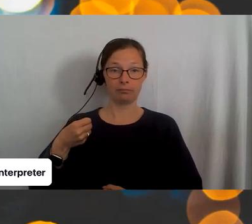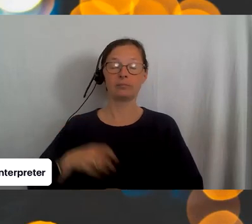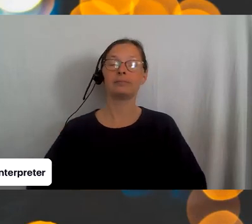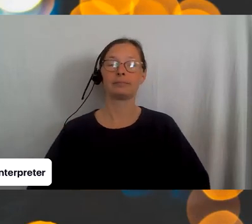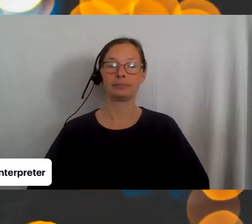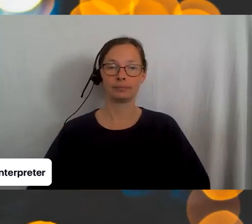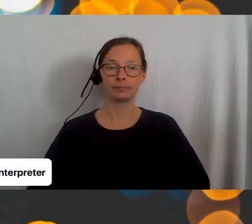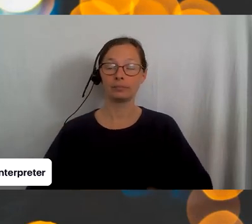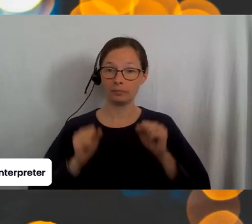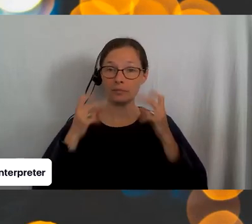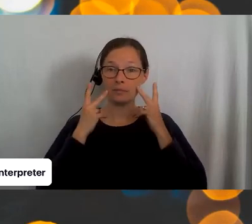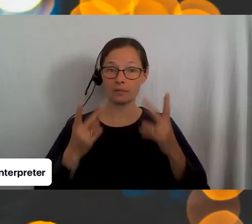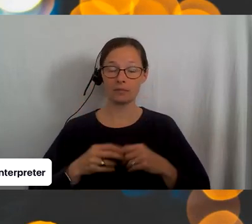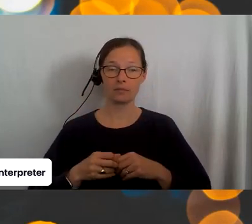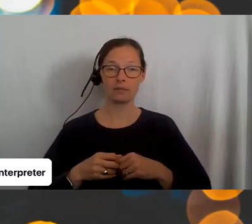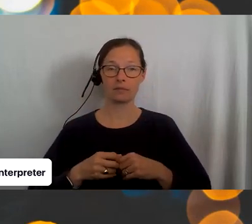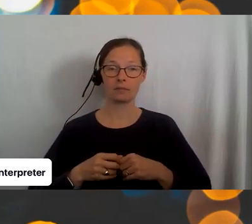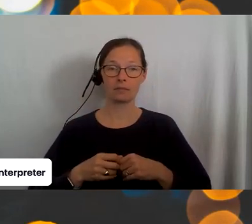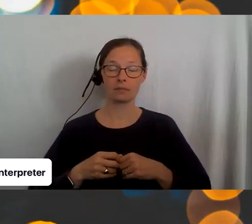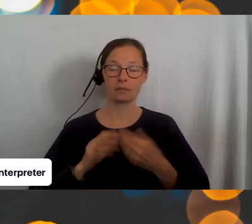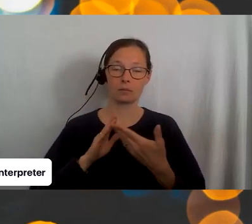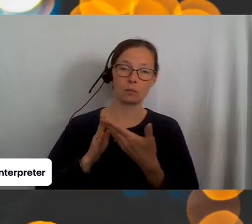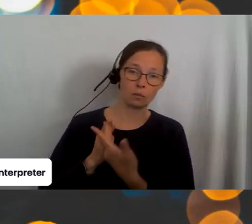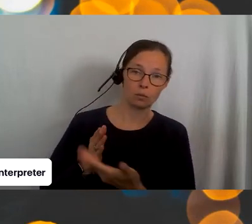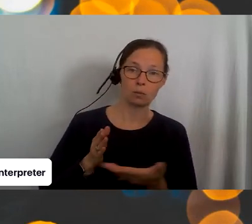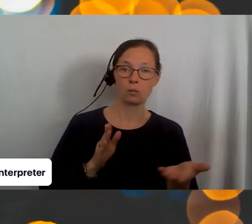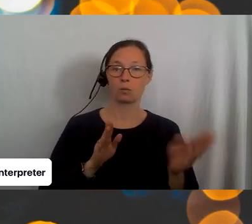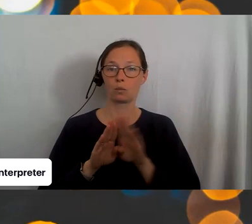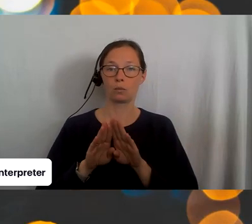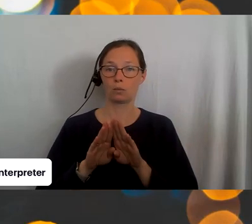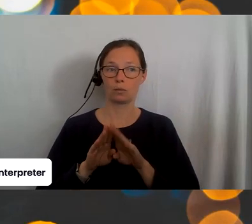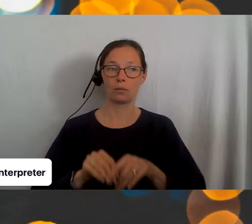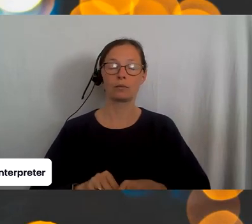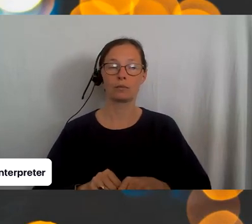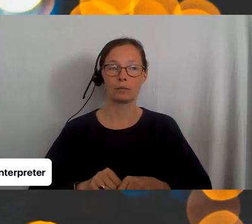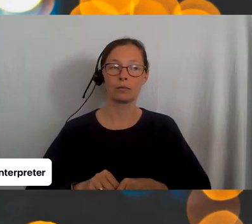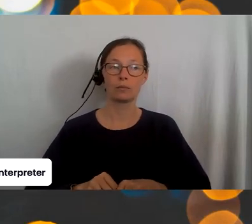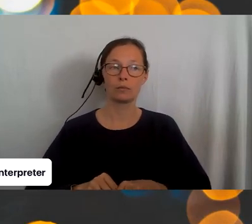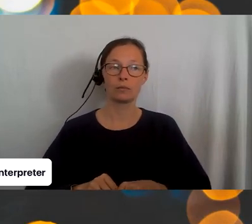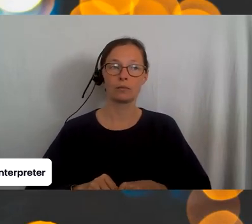And as you can see, this fits around here